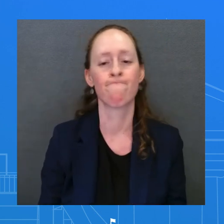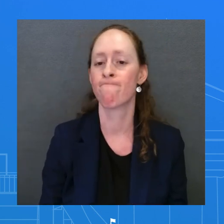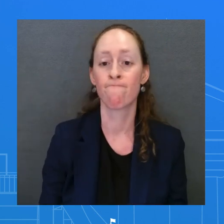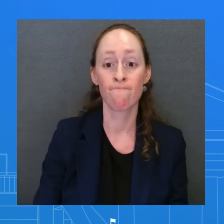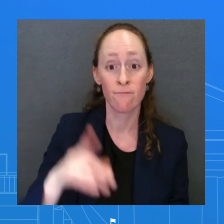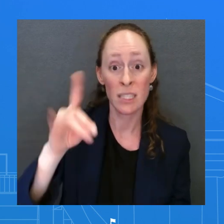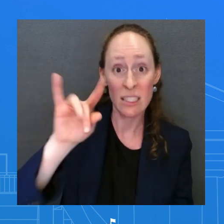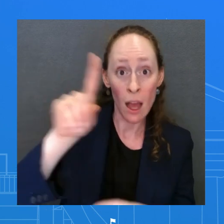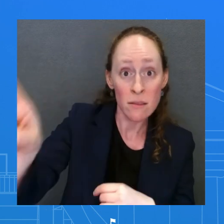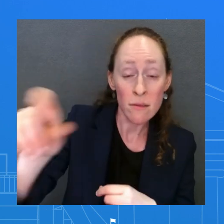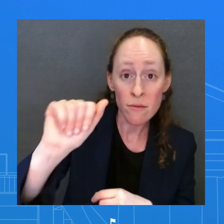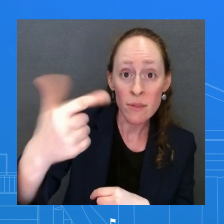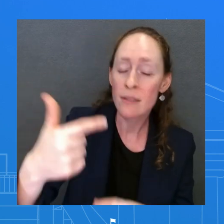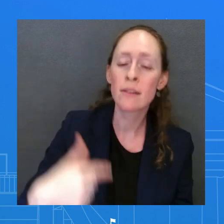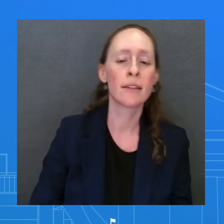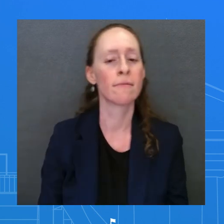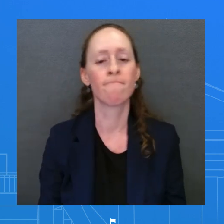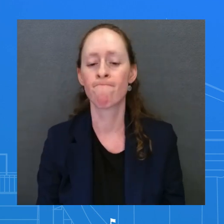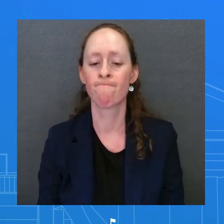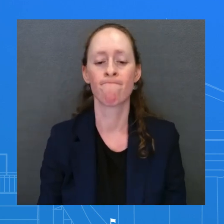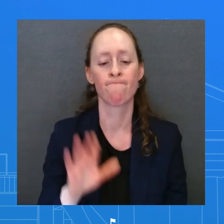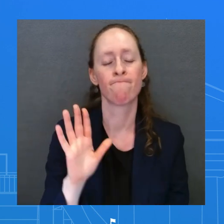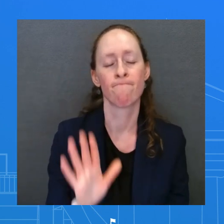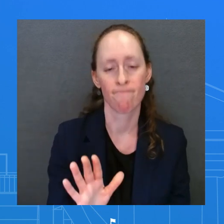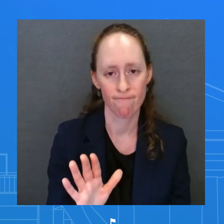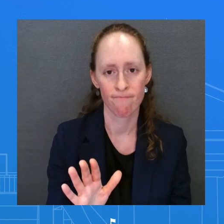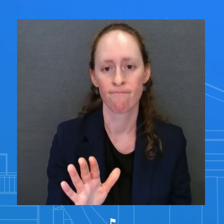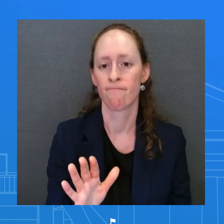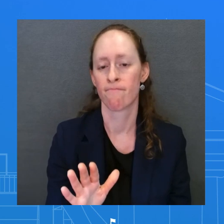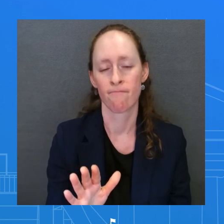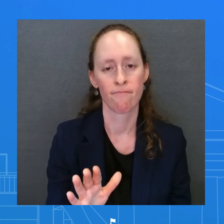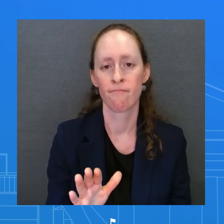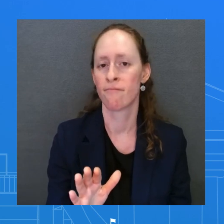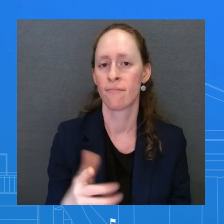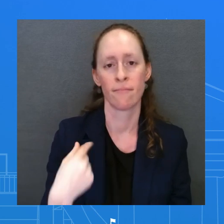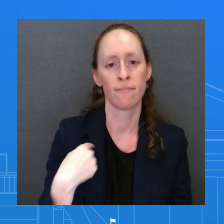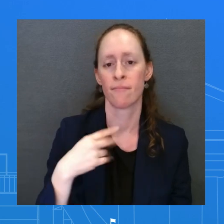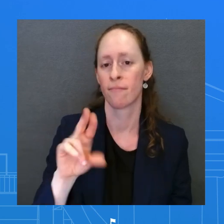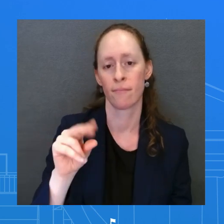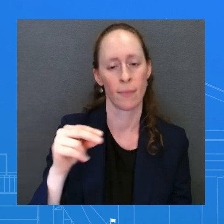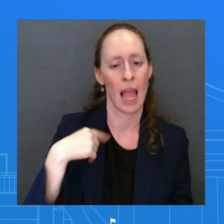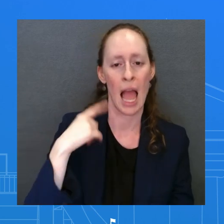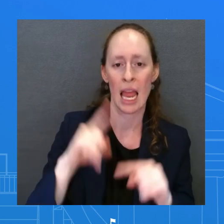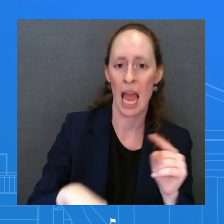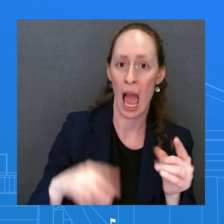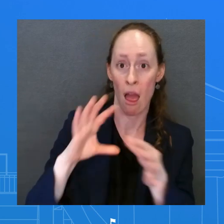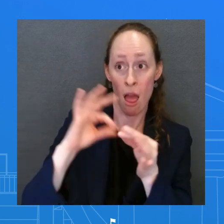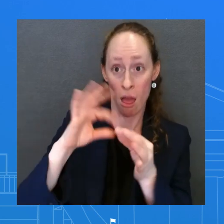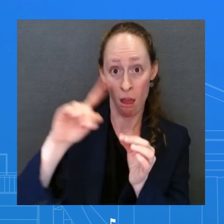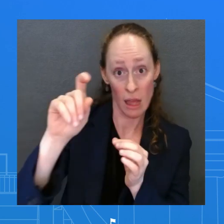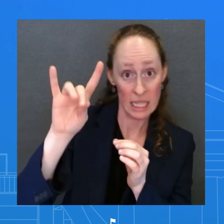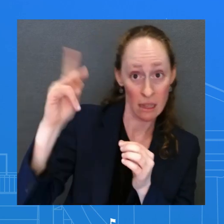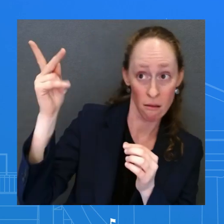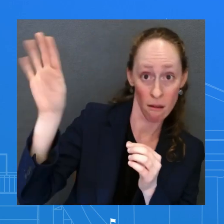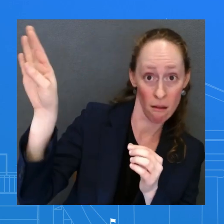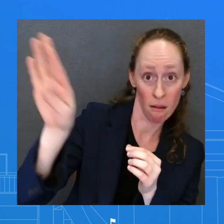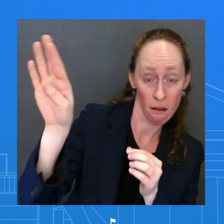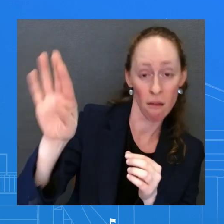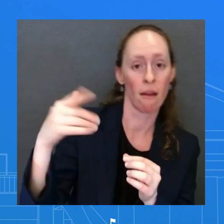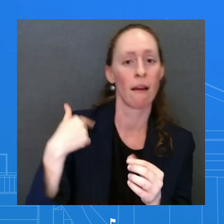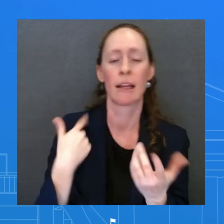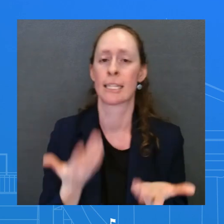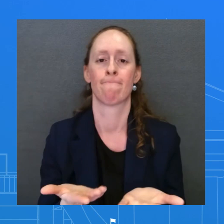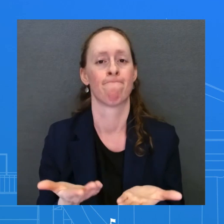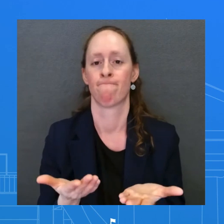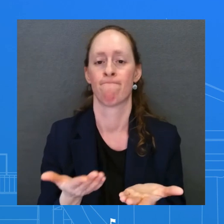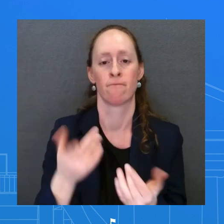I cannot say if the president had had a conversation with the attorney general last night. What I can refer you to is the White House counsel's office as it relates to